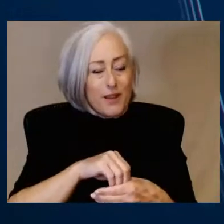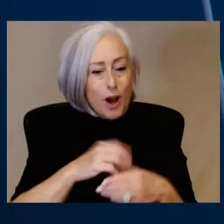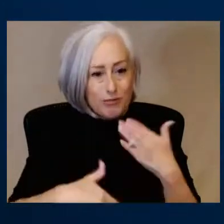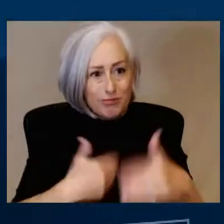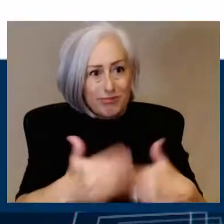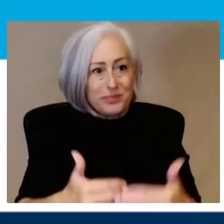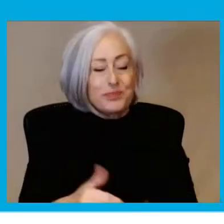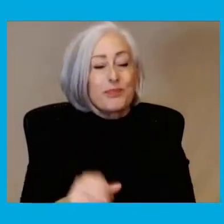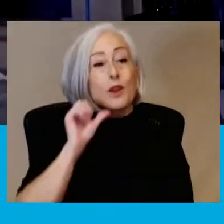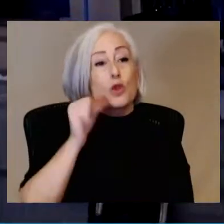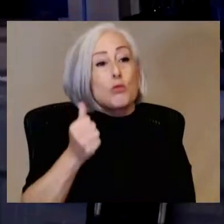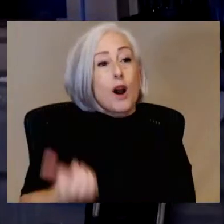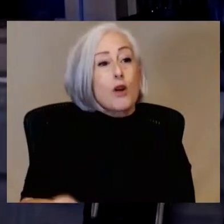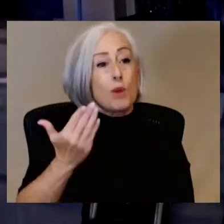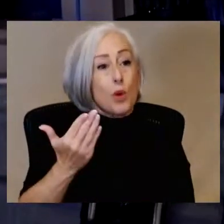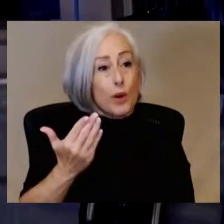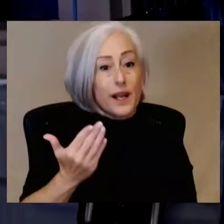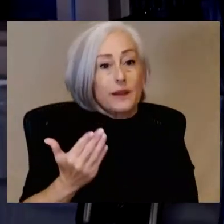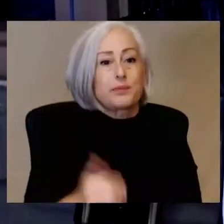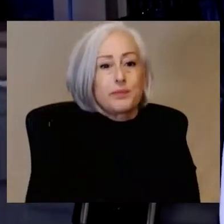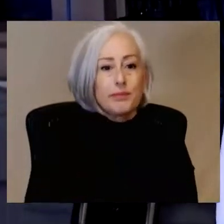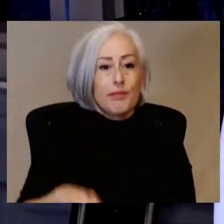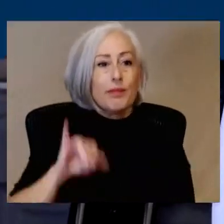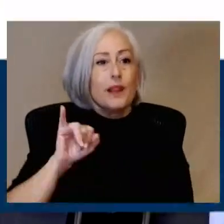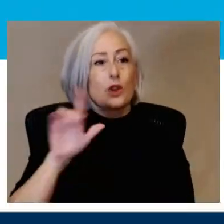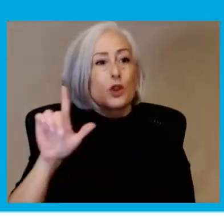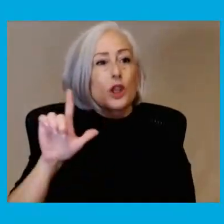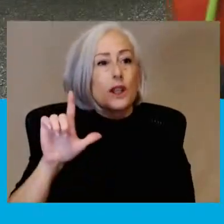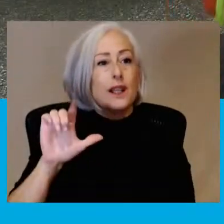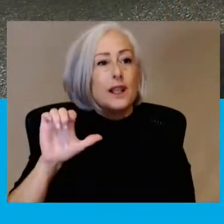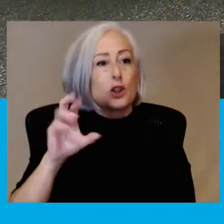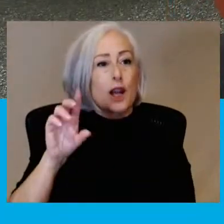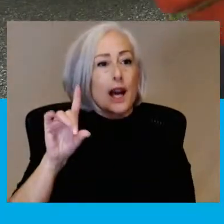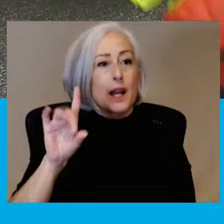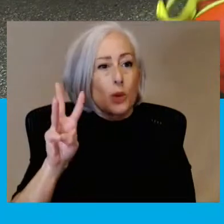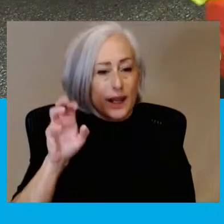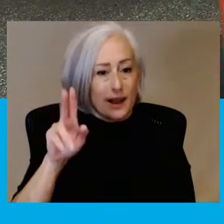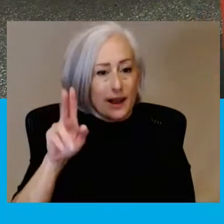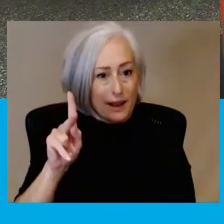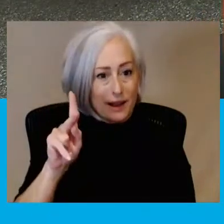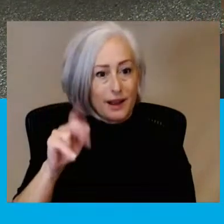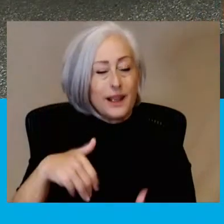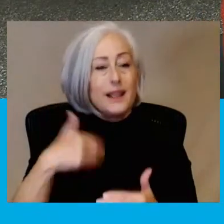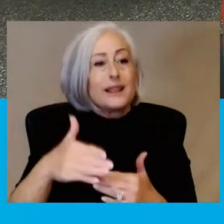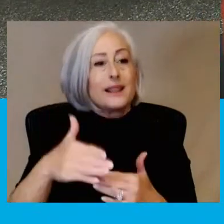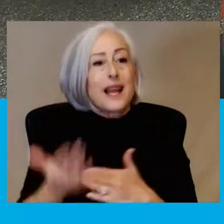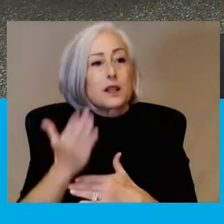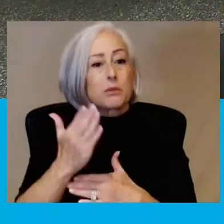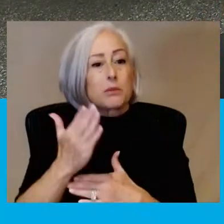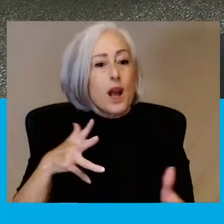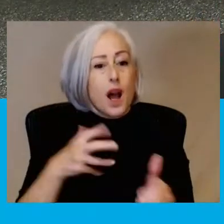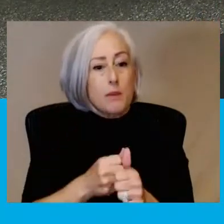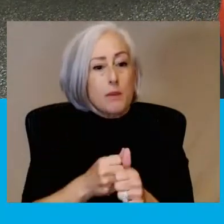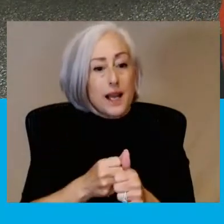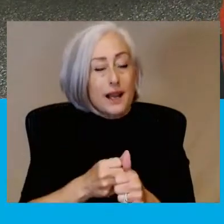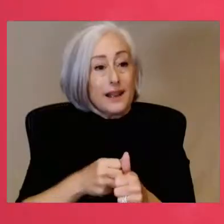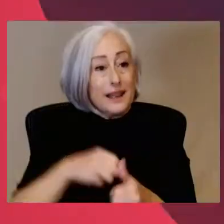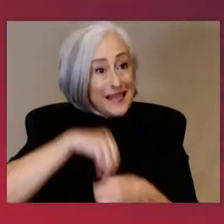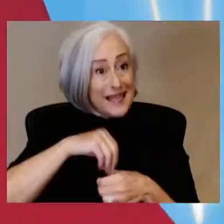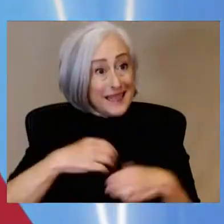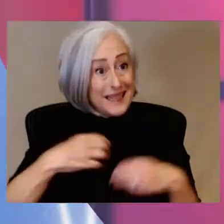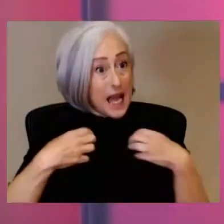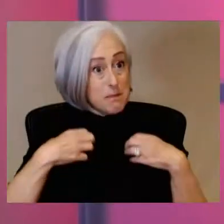Morning Medical Update. I'm Jill Chadwick on the next Morning Medical Update. How the contents of this backpack are helping injured athletes